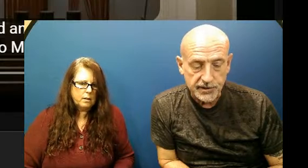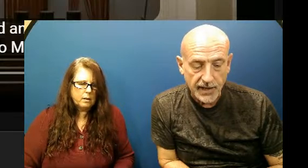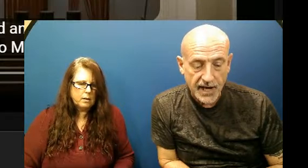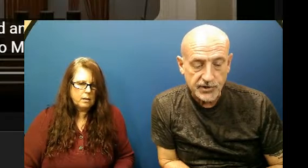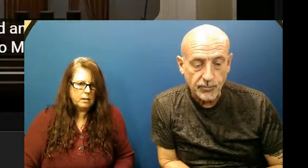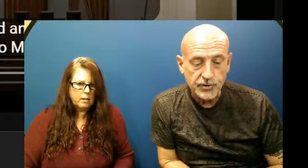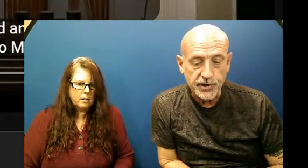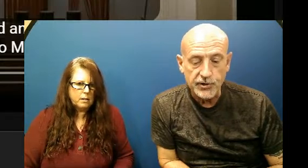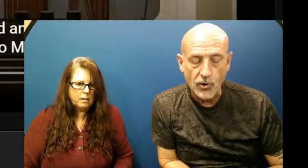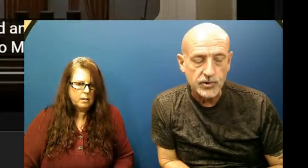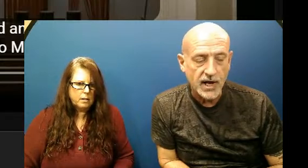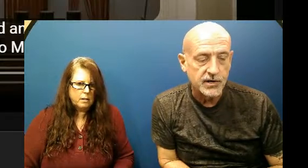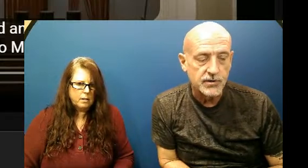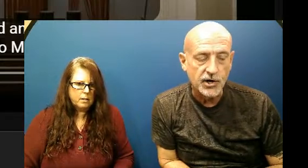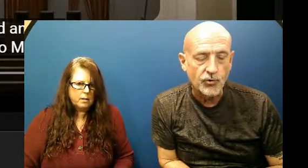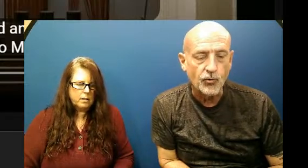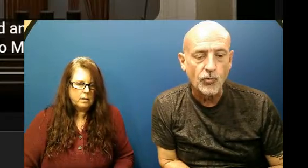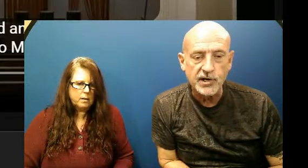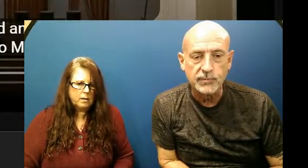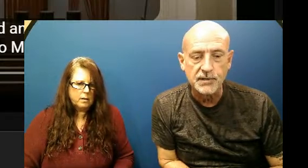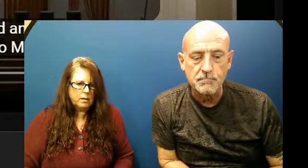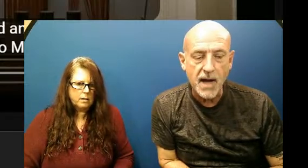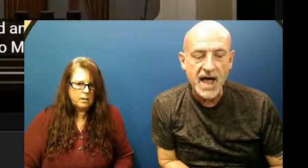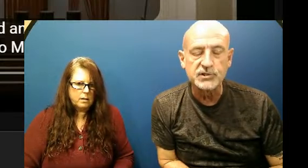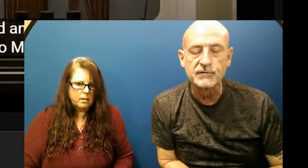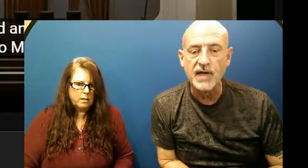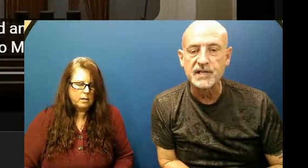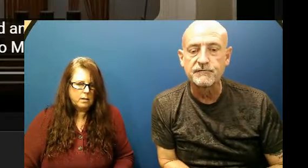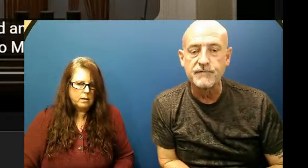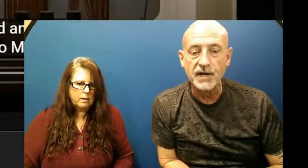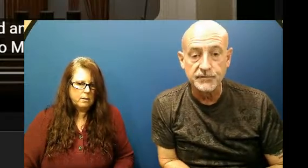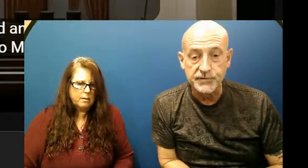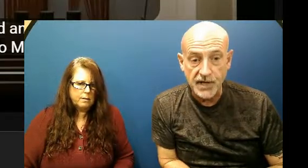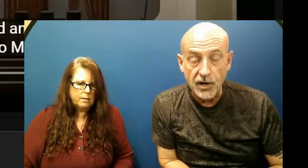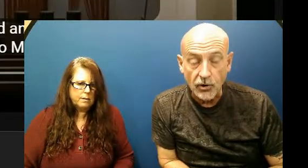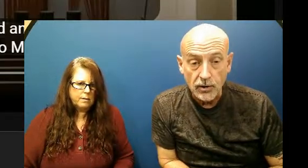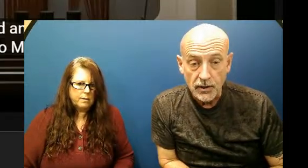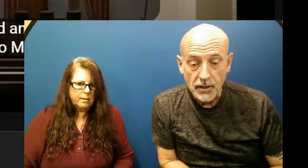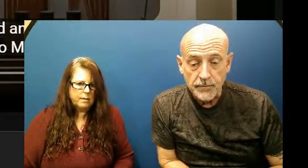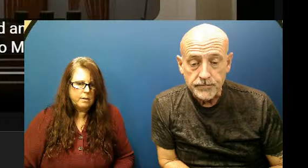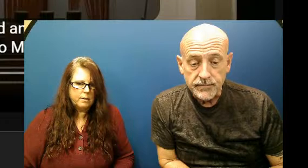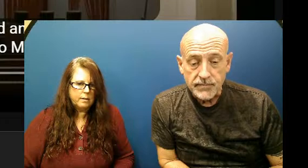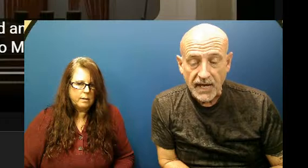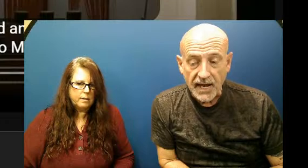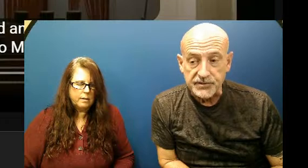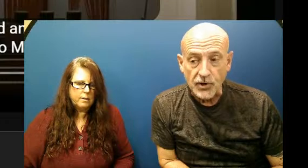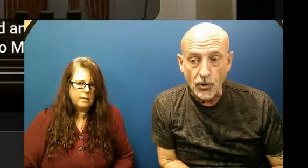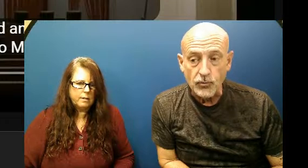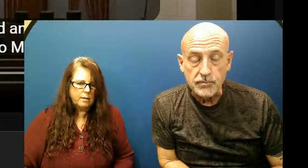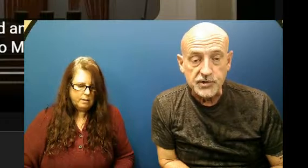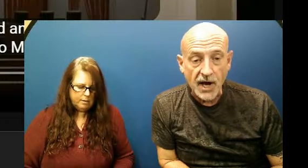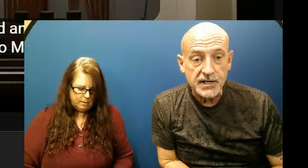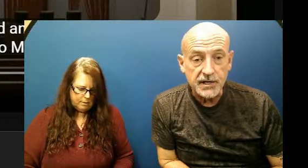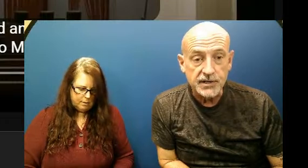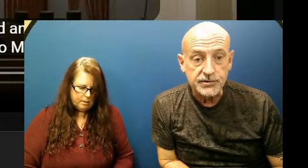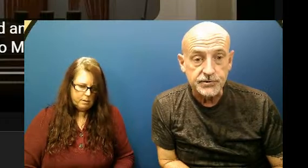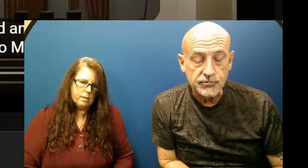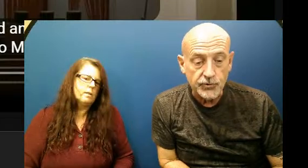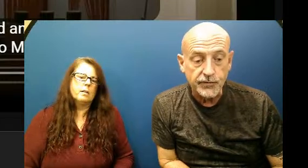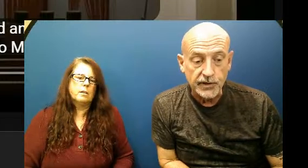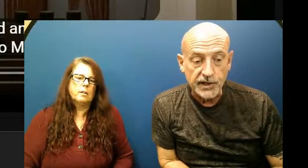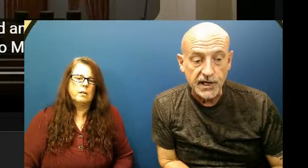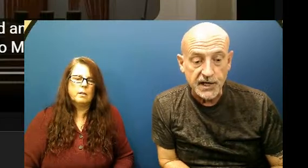China in the last couple of years on an incredibly massive and effective scale. And so China